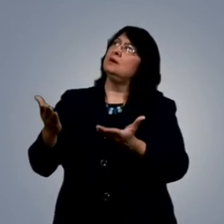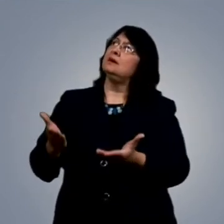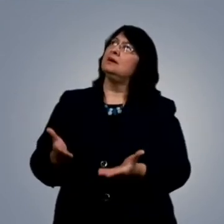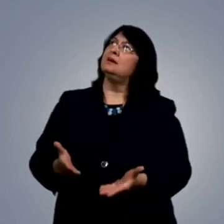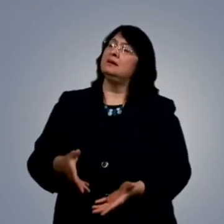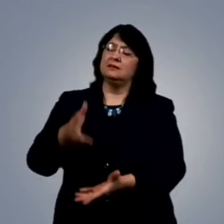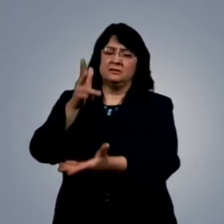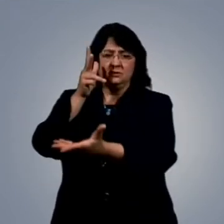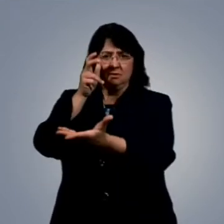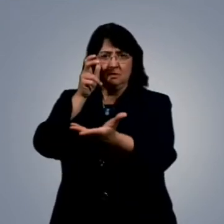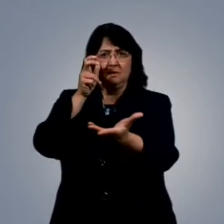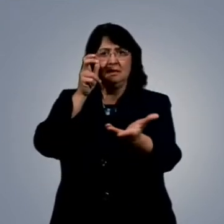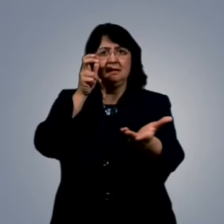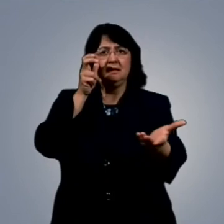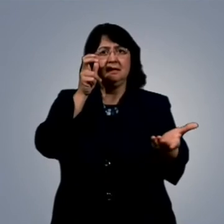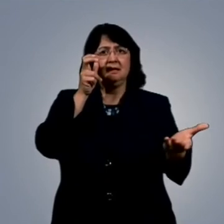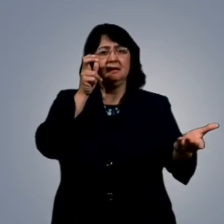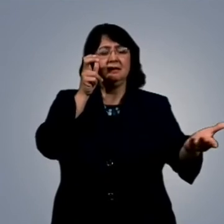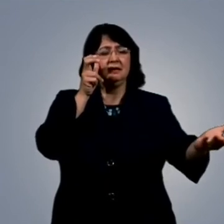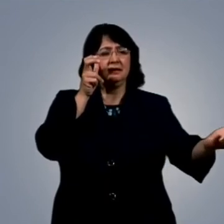in what you